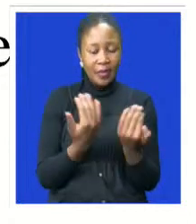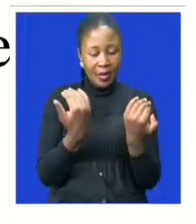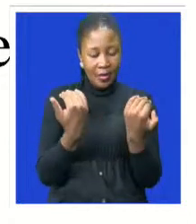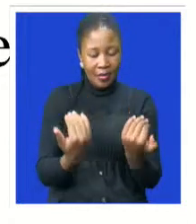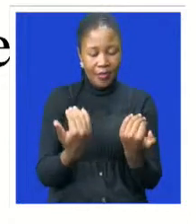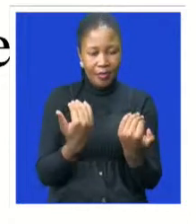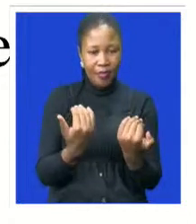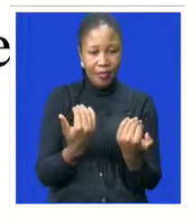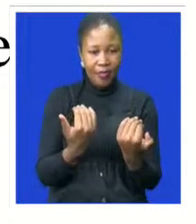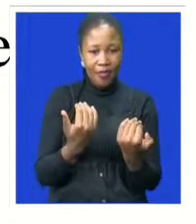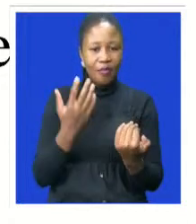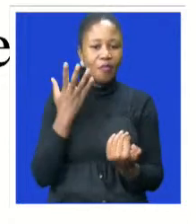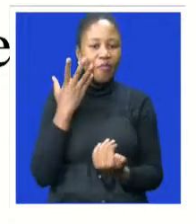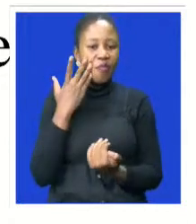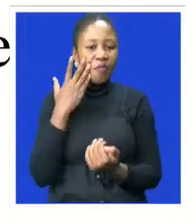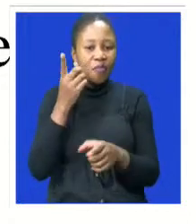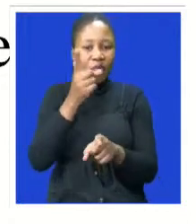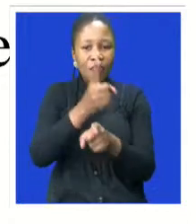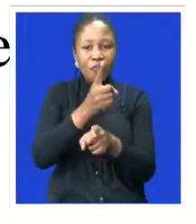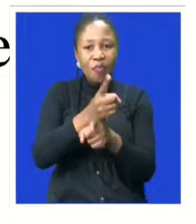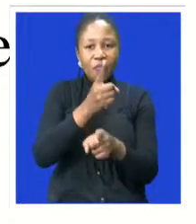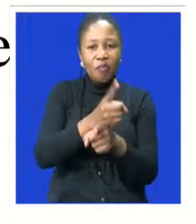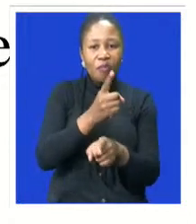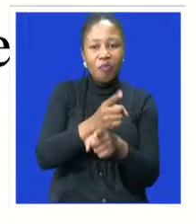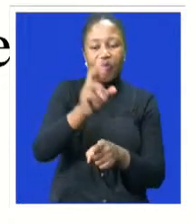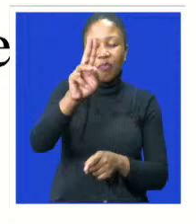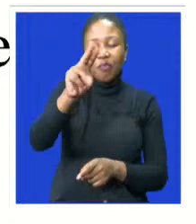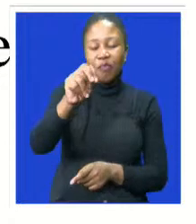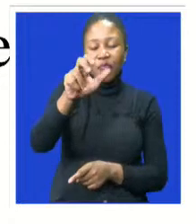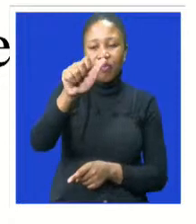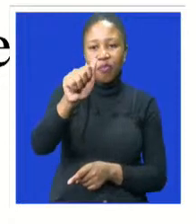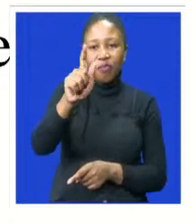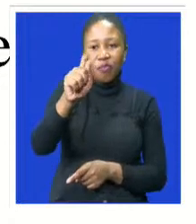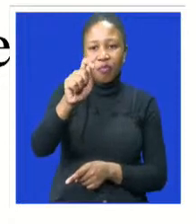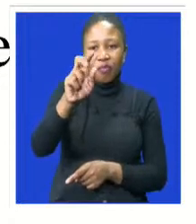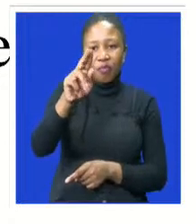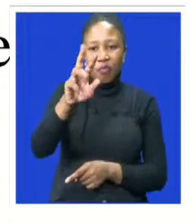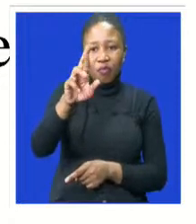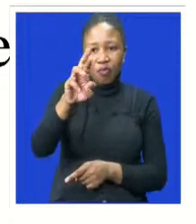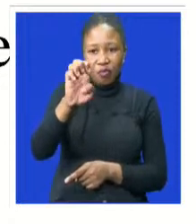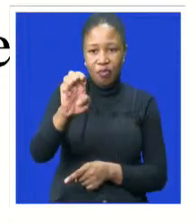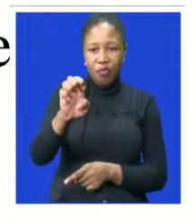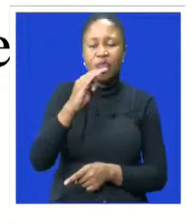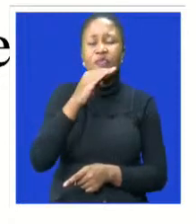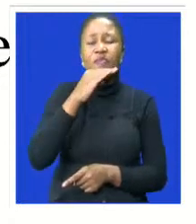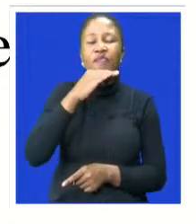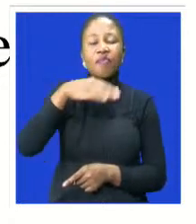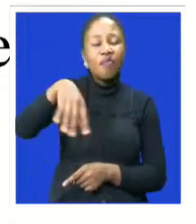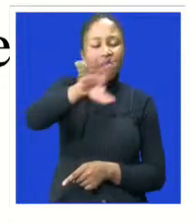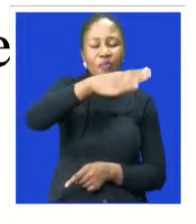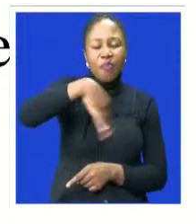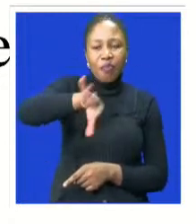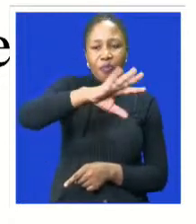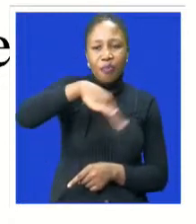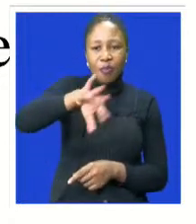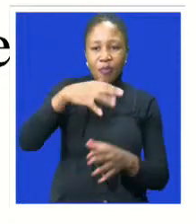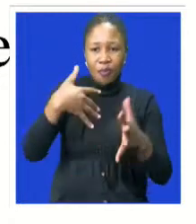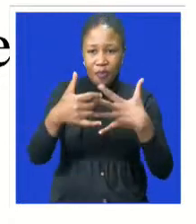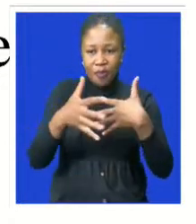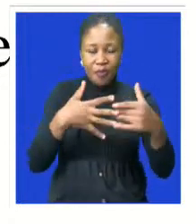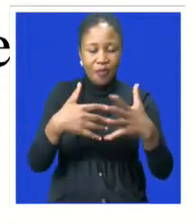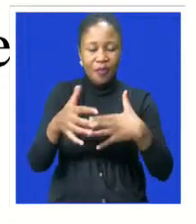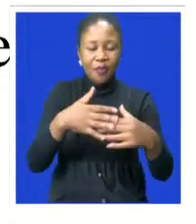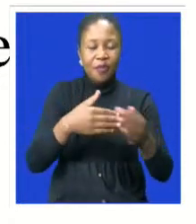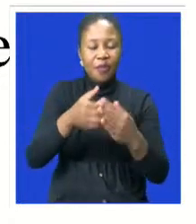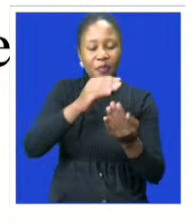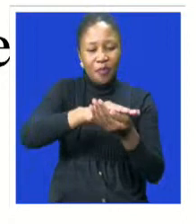the things that were created by God. All the things that were created by God. We call